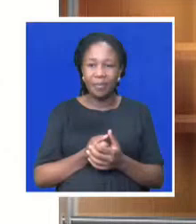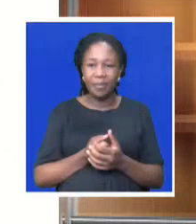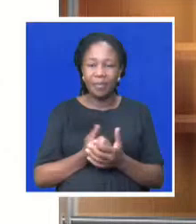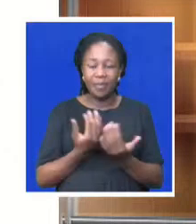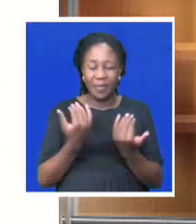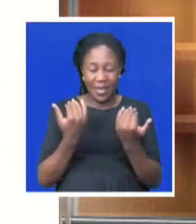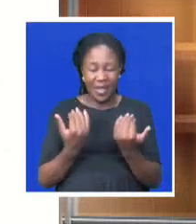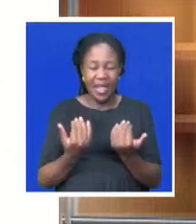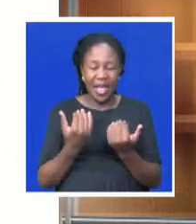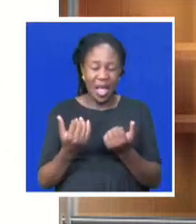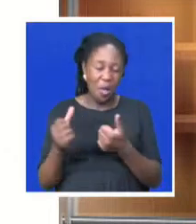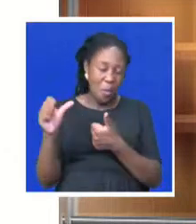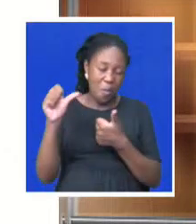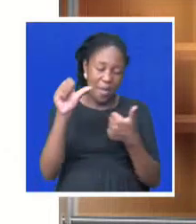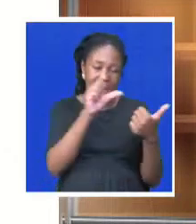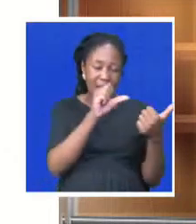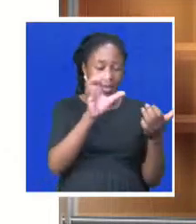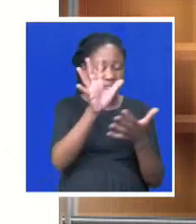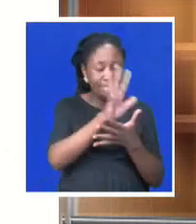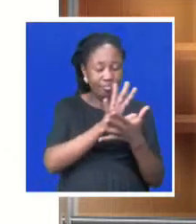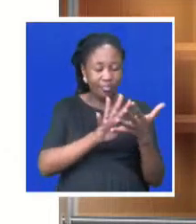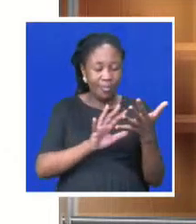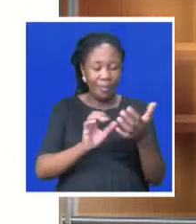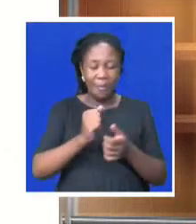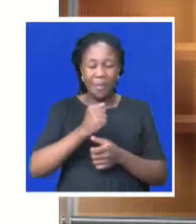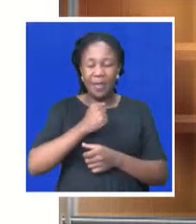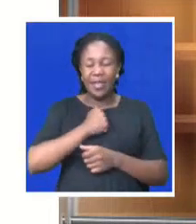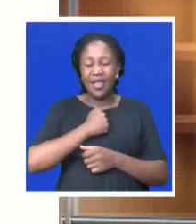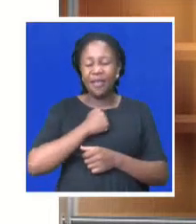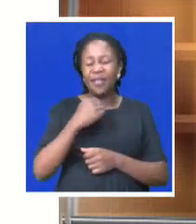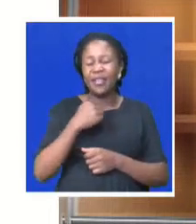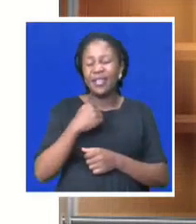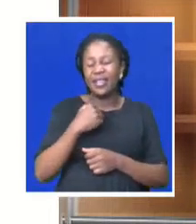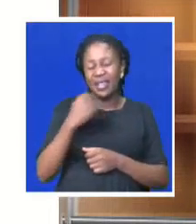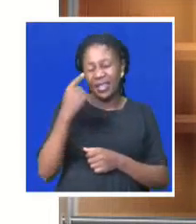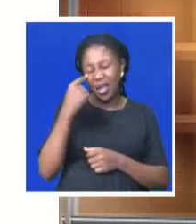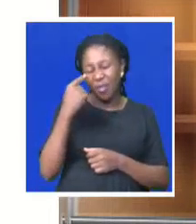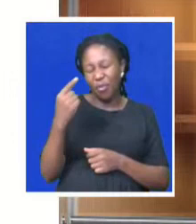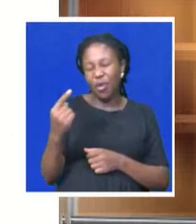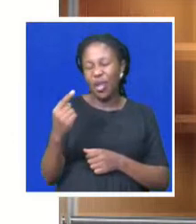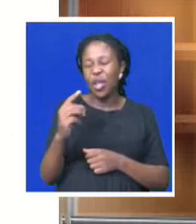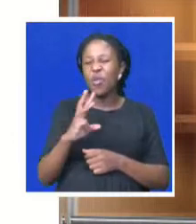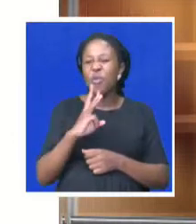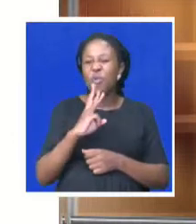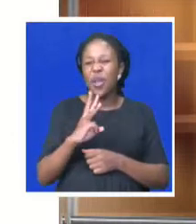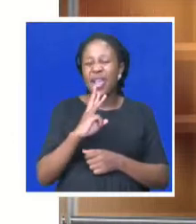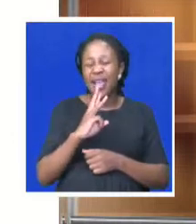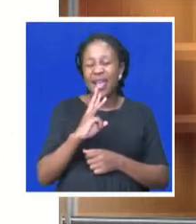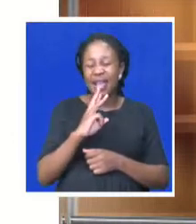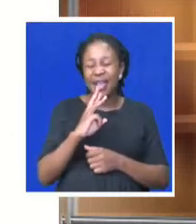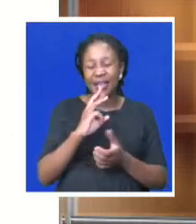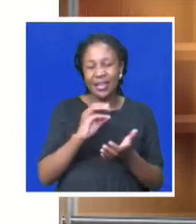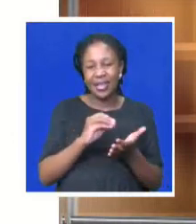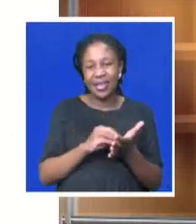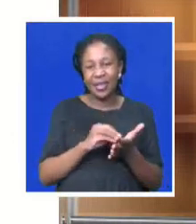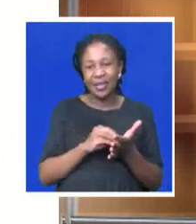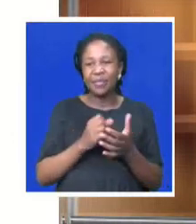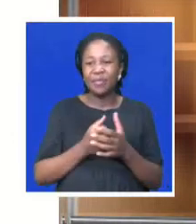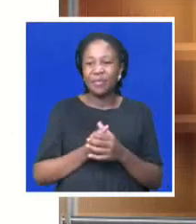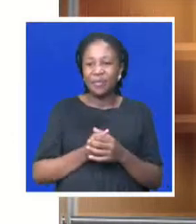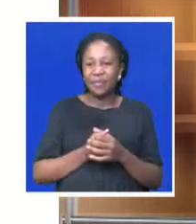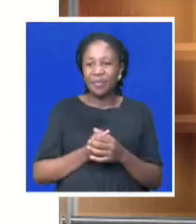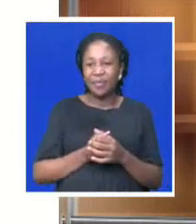our narrative text, dear Lena, we can try to look for words. For example, here it